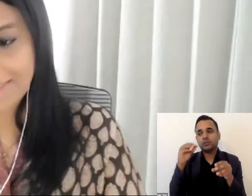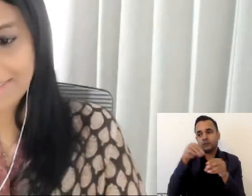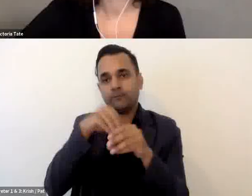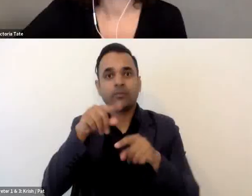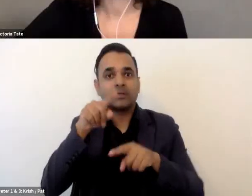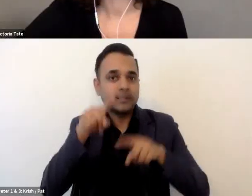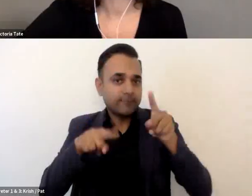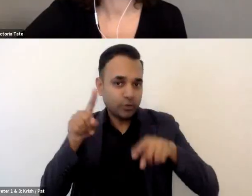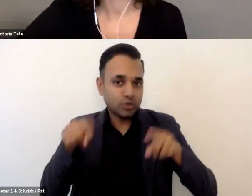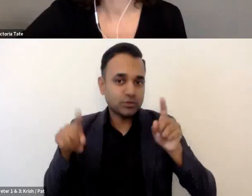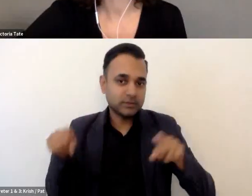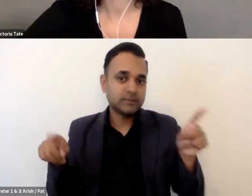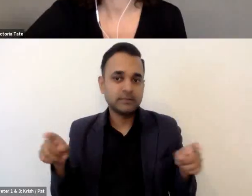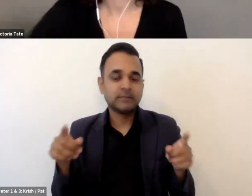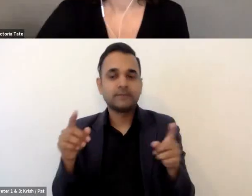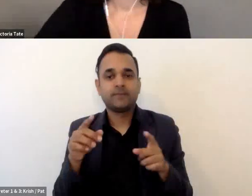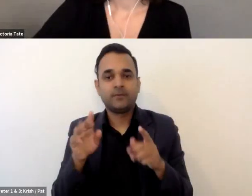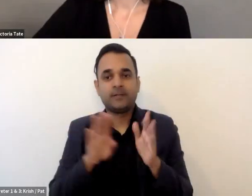Thanks.